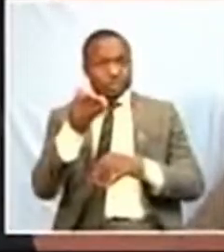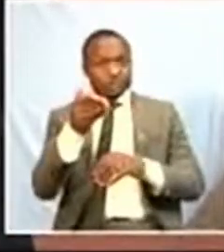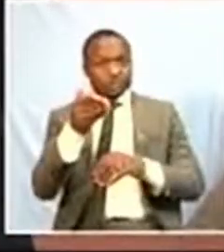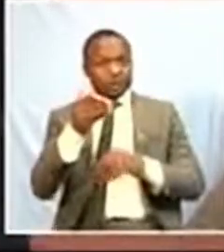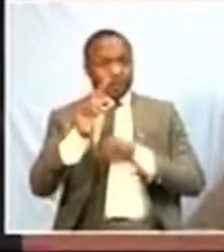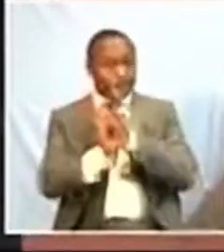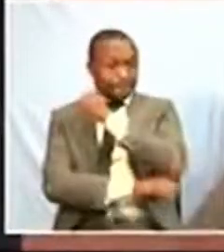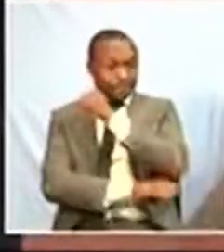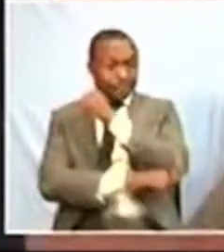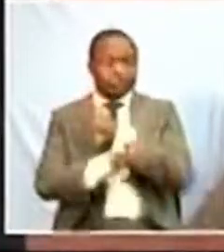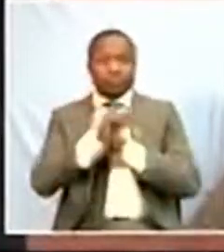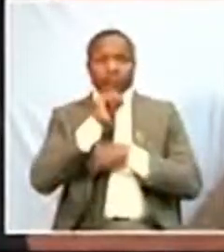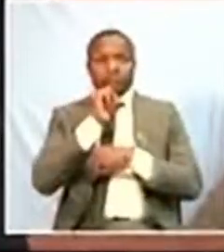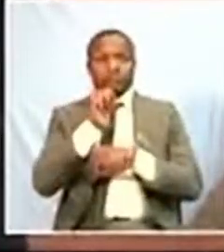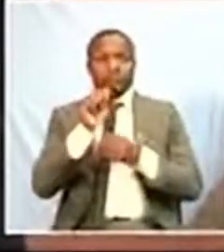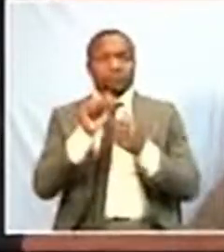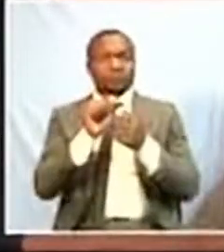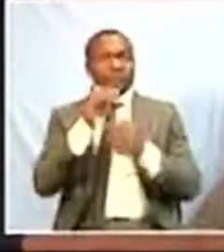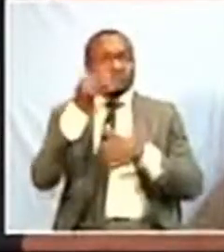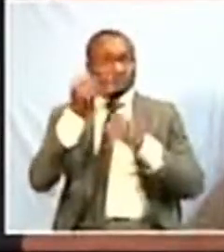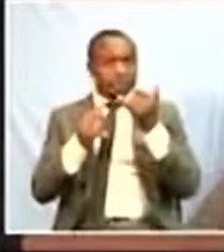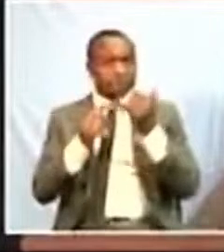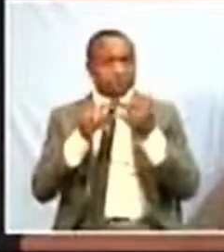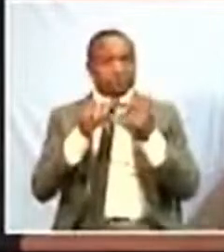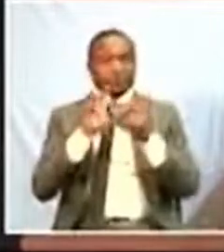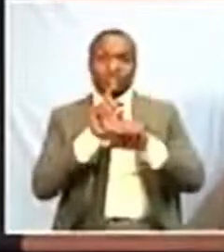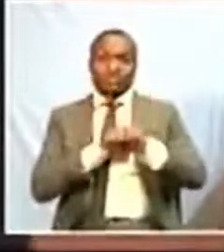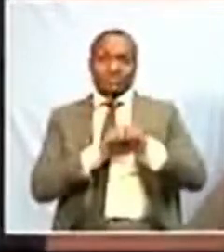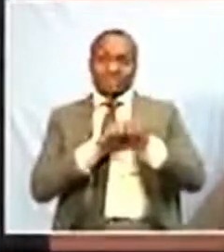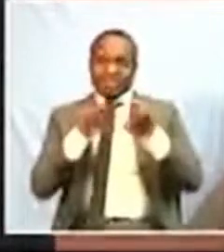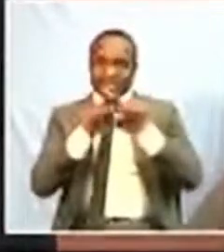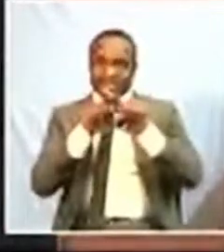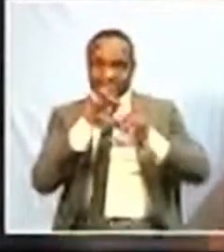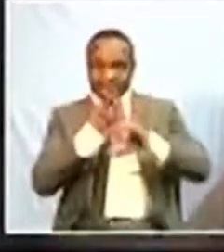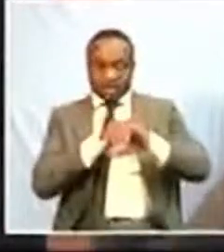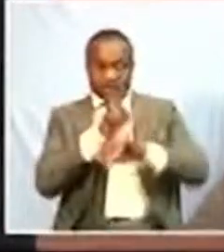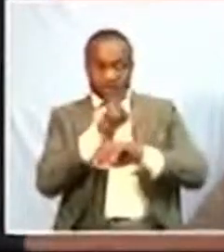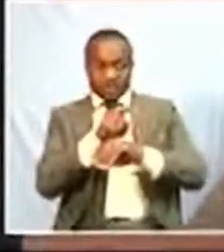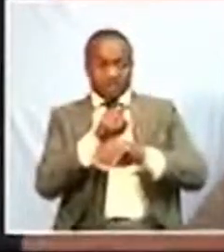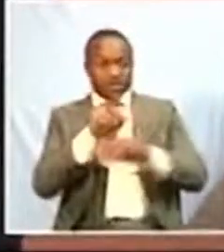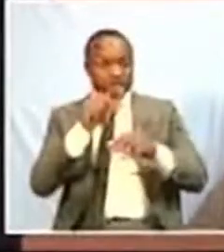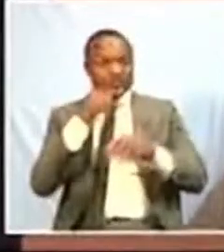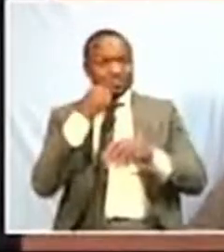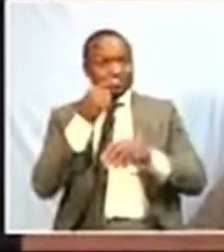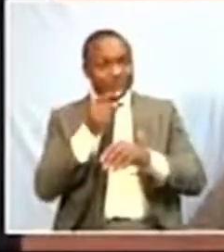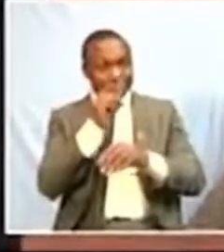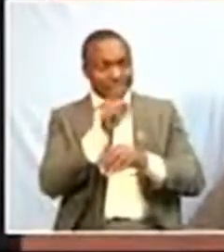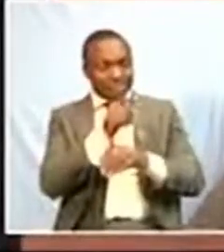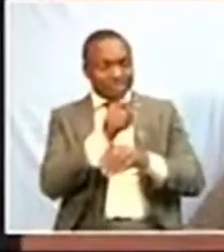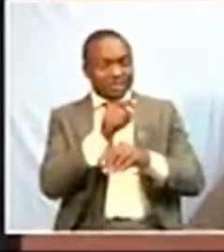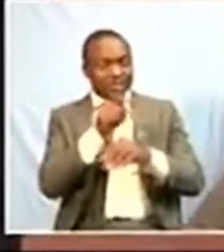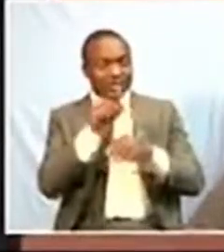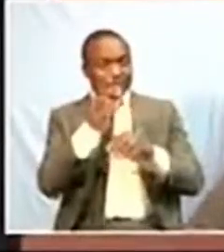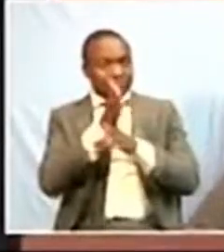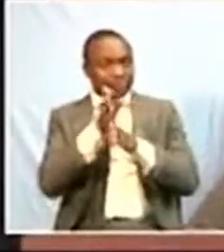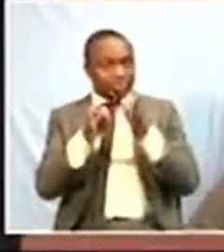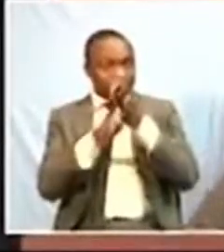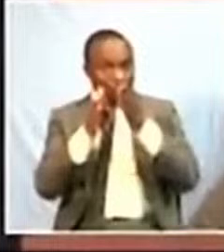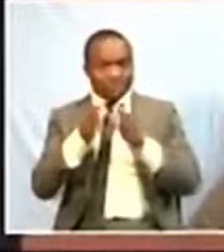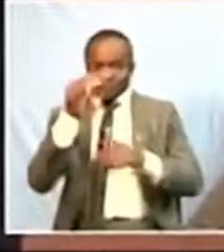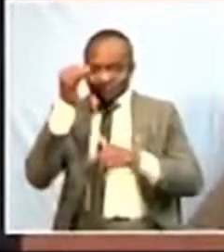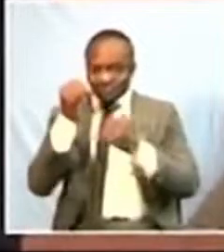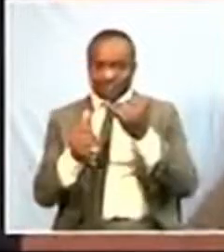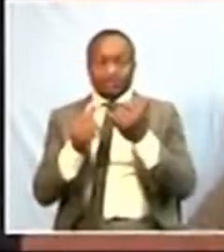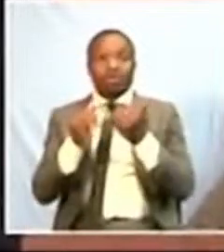not completing on time, and at the same time you are again certifying to say he expeditiously completed